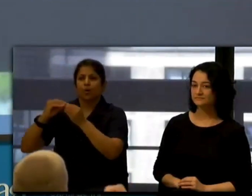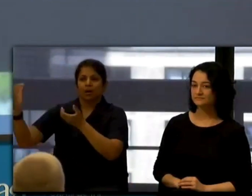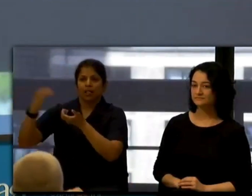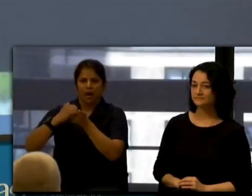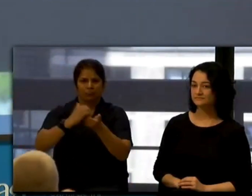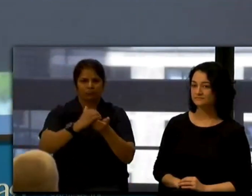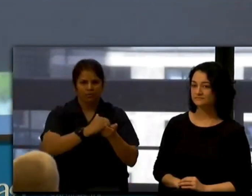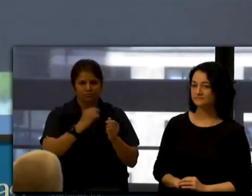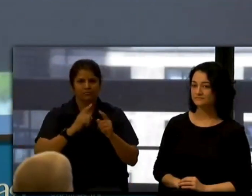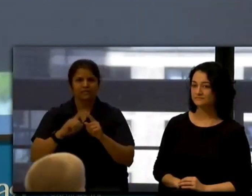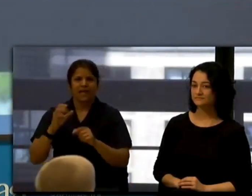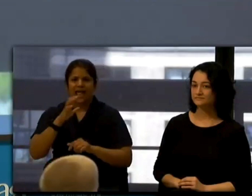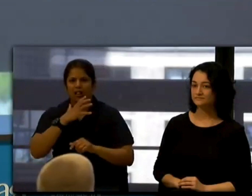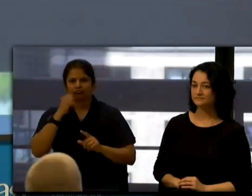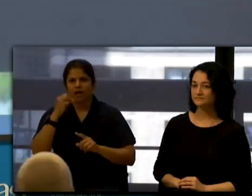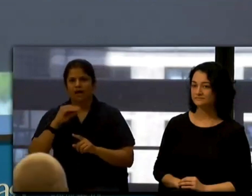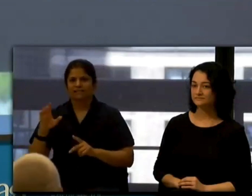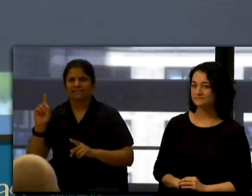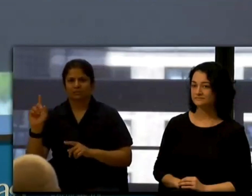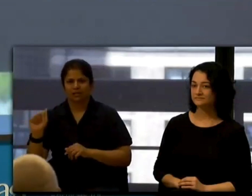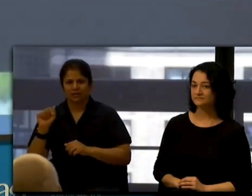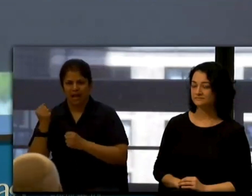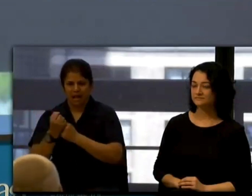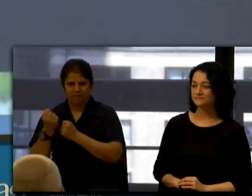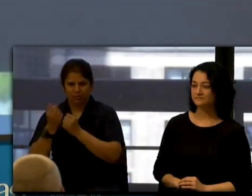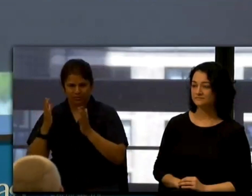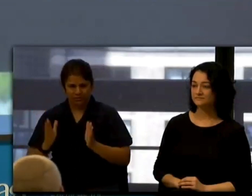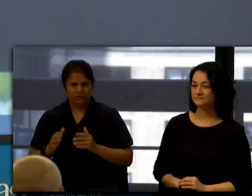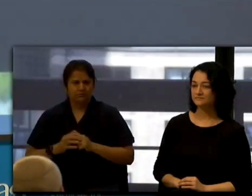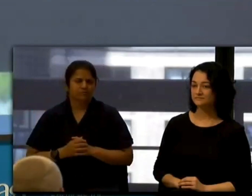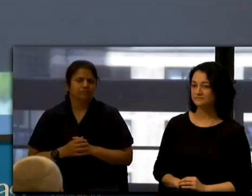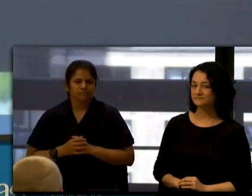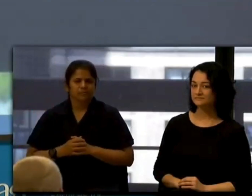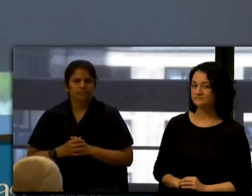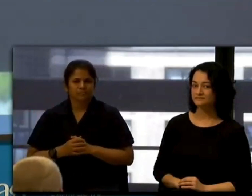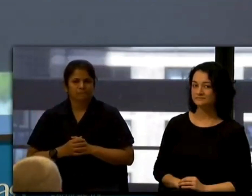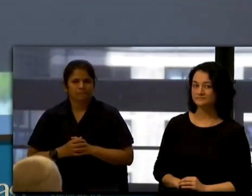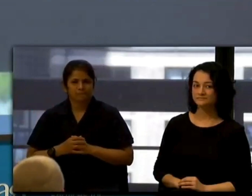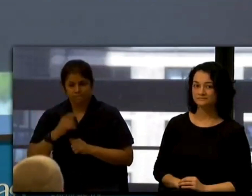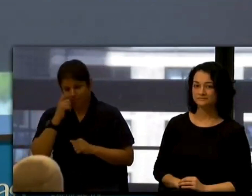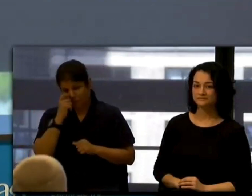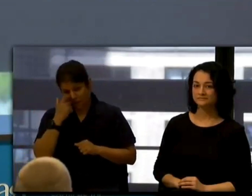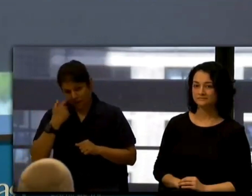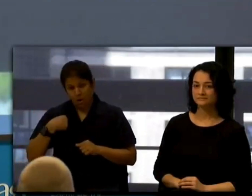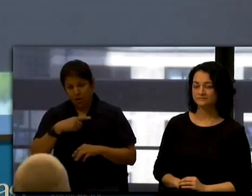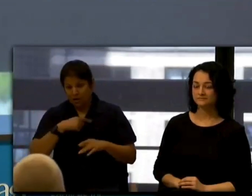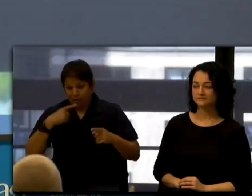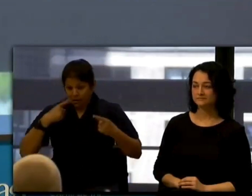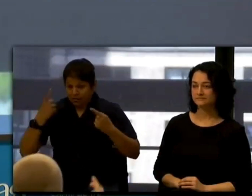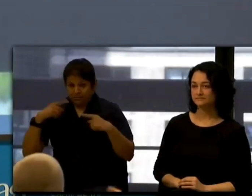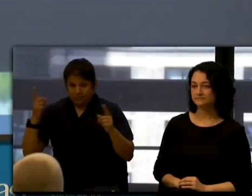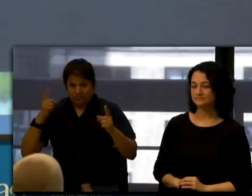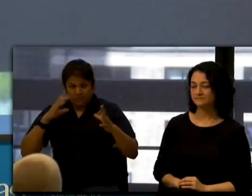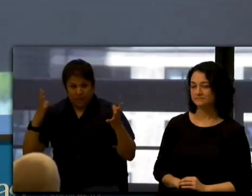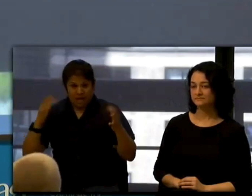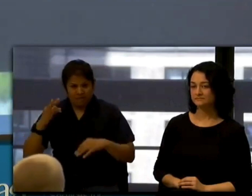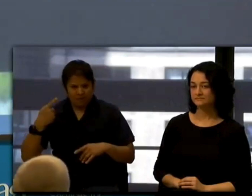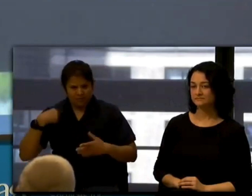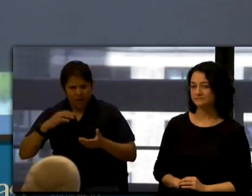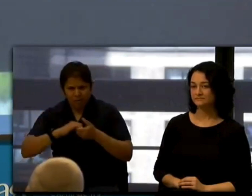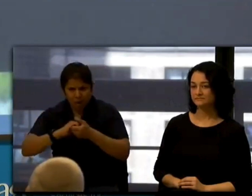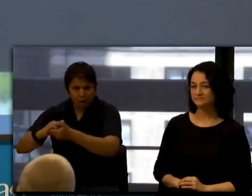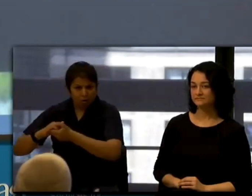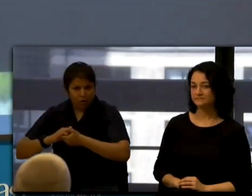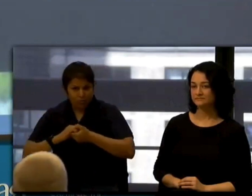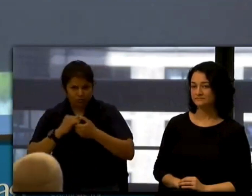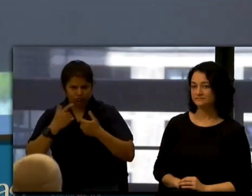advocates. We can achieve so much when we work together to eliminate stereotypes and discrimination